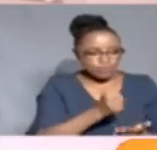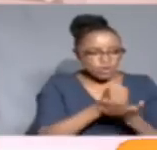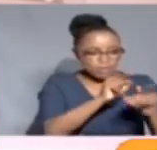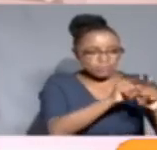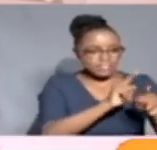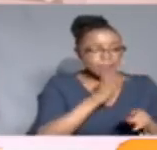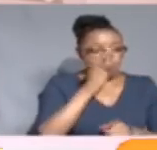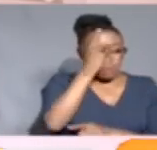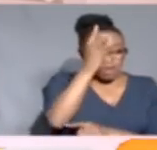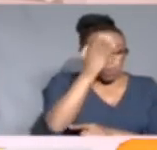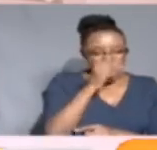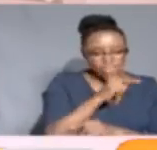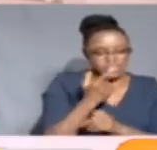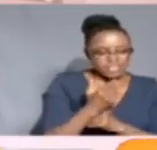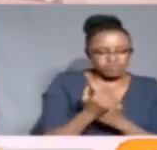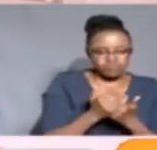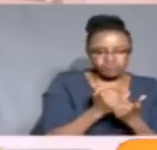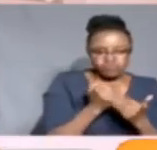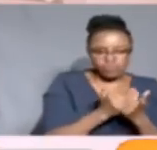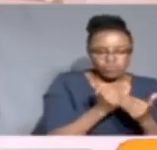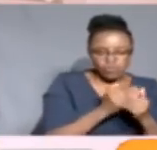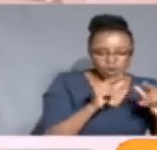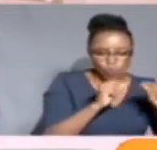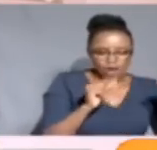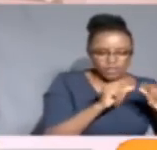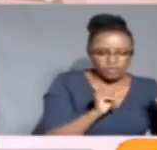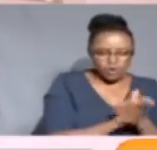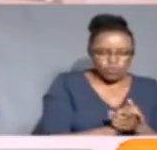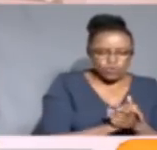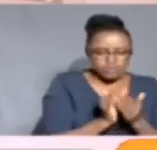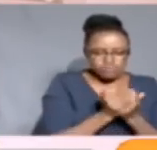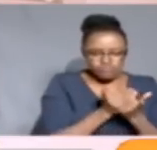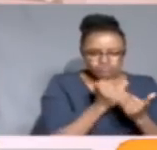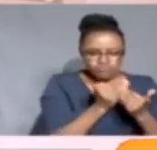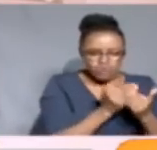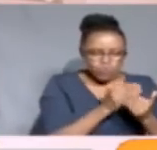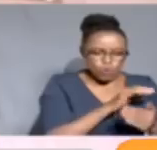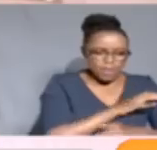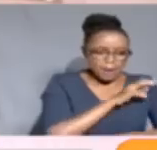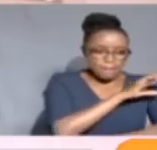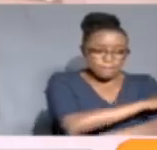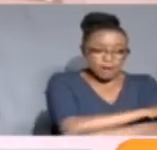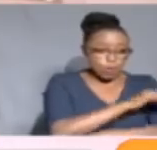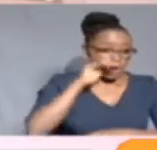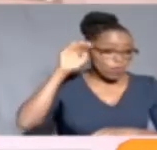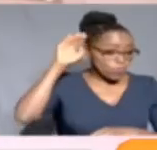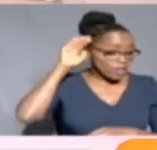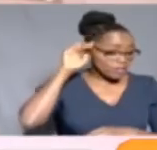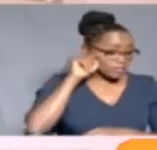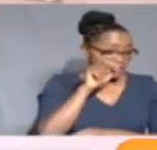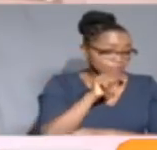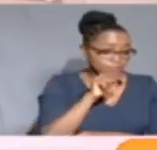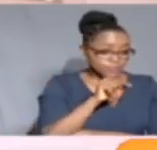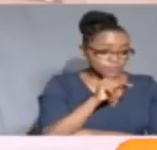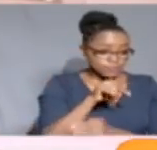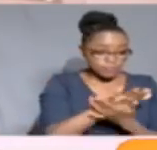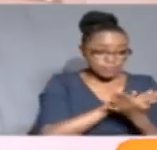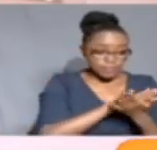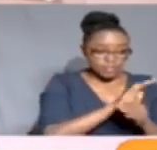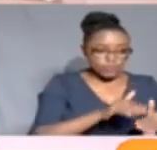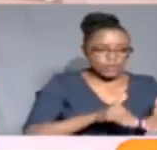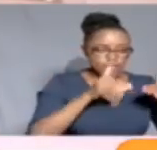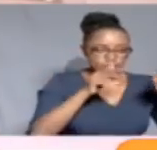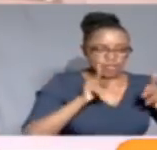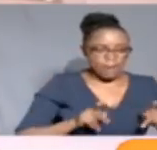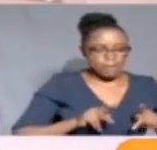because that is consolation. Mm-hmm. That is what the word means. We console, we empower, we listen to you. So basically, we are giving people